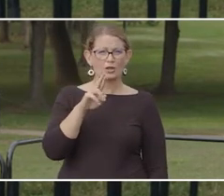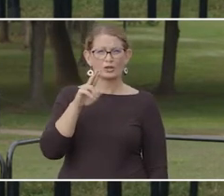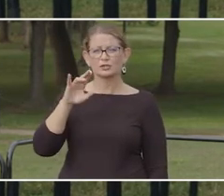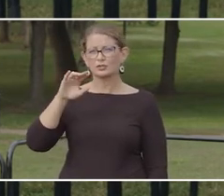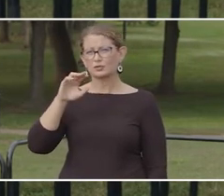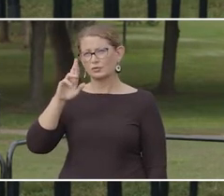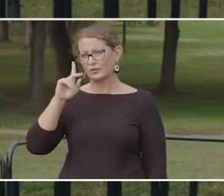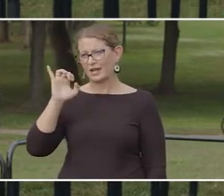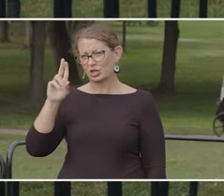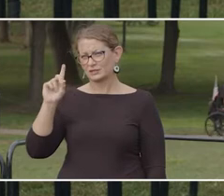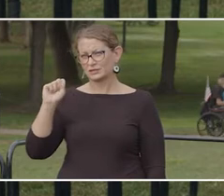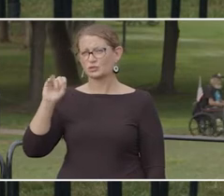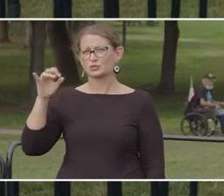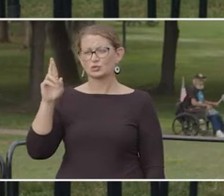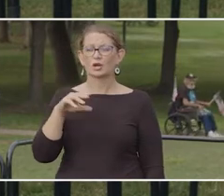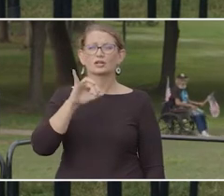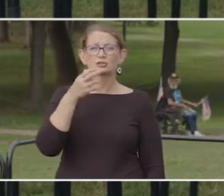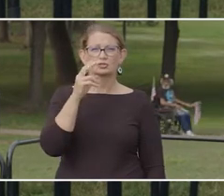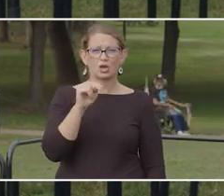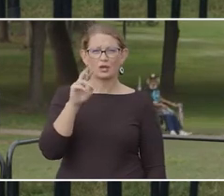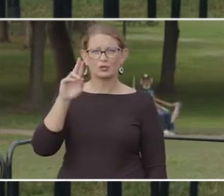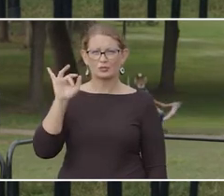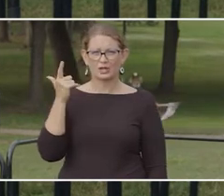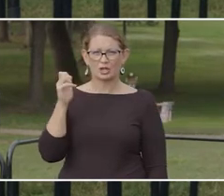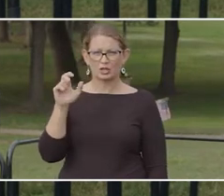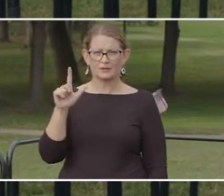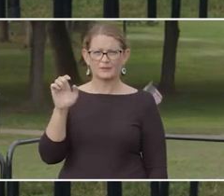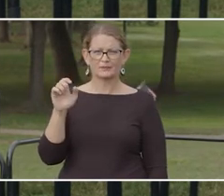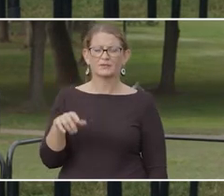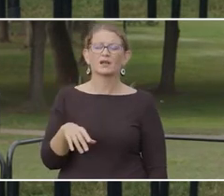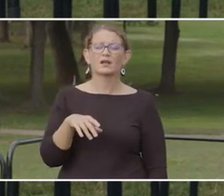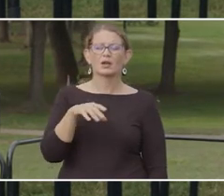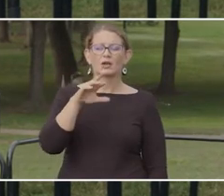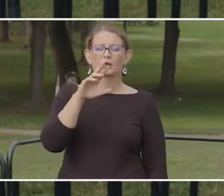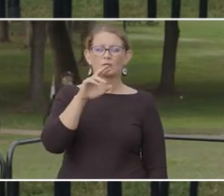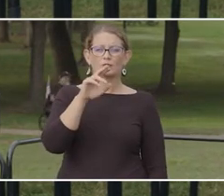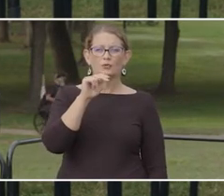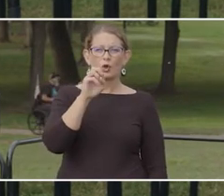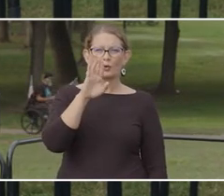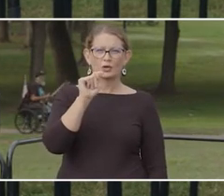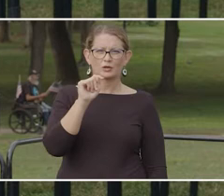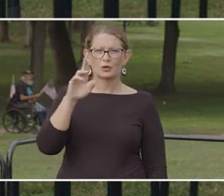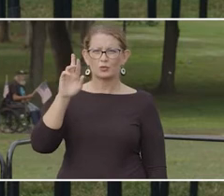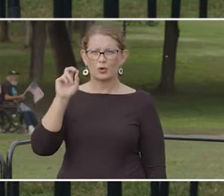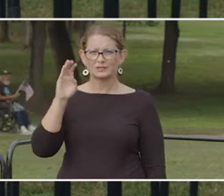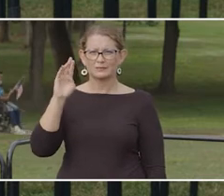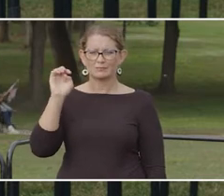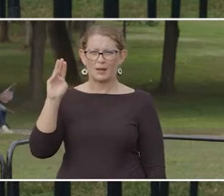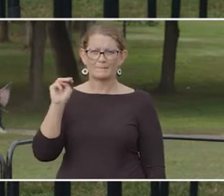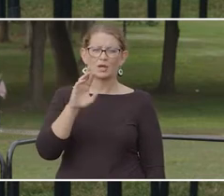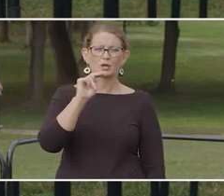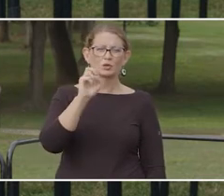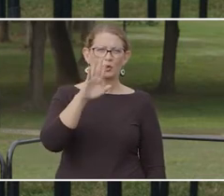Jr. John L. Riggle. Norbert R. Rosenbaum. Norman